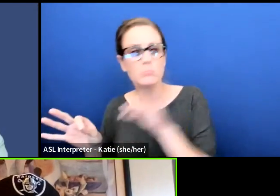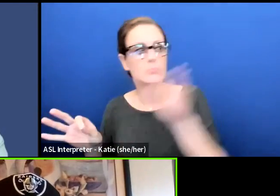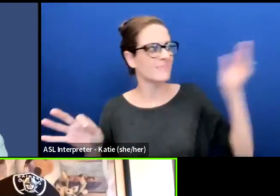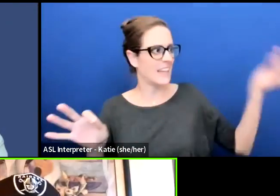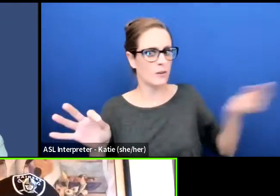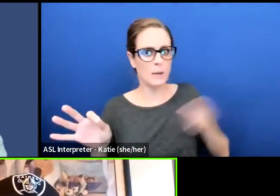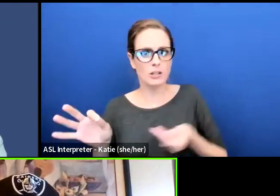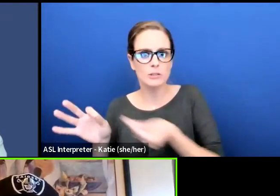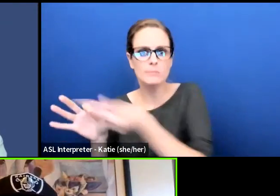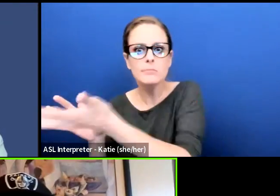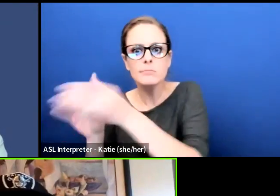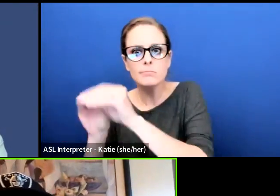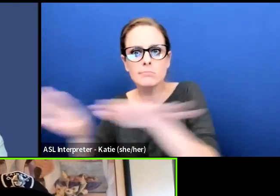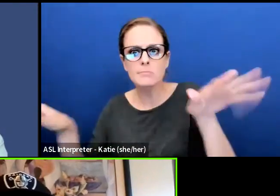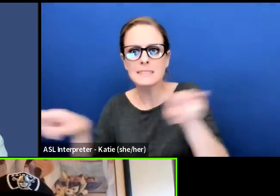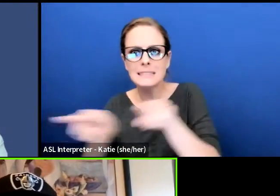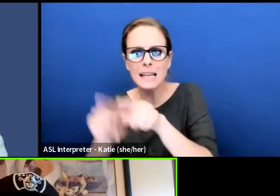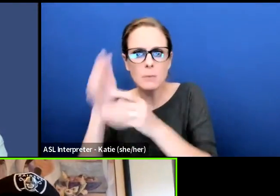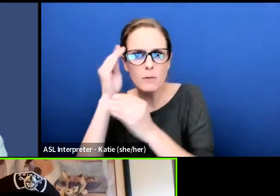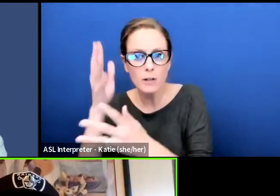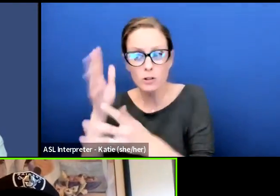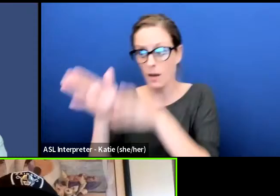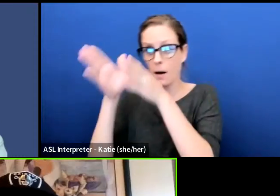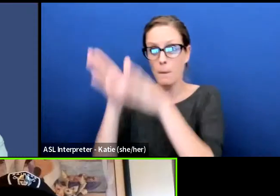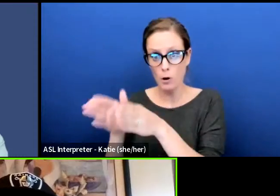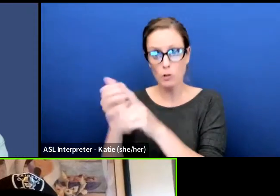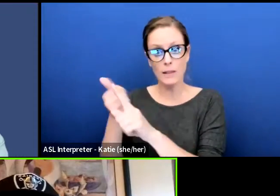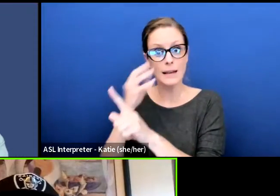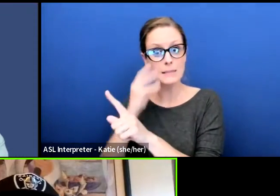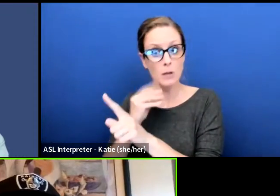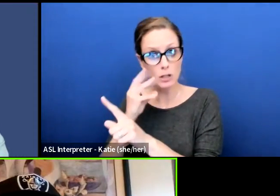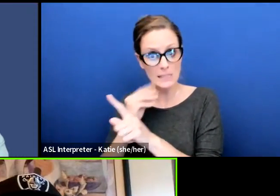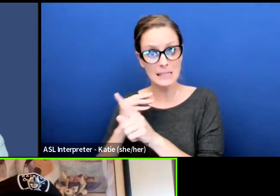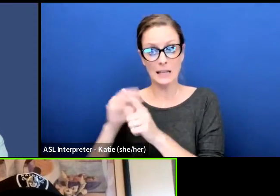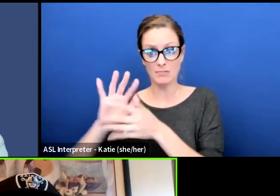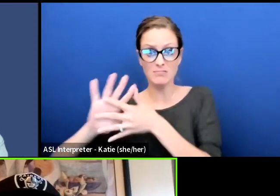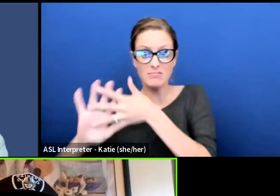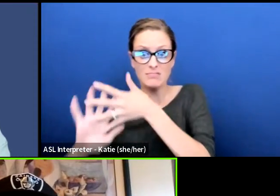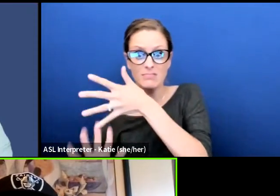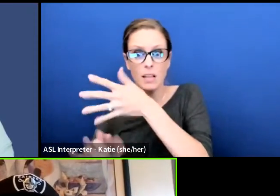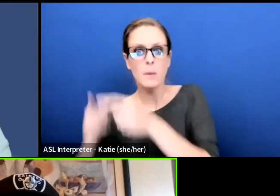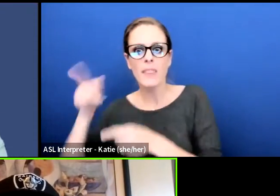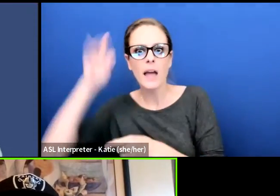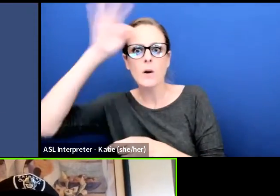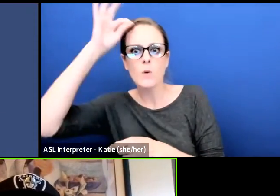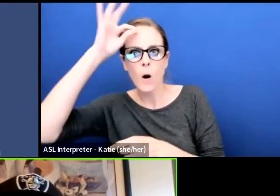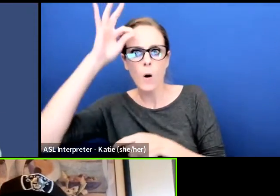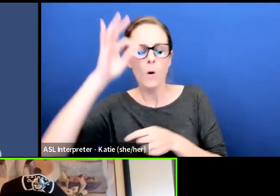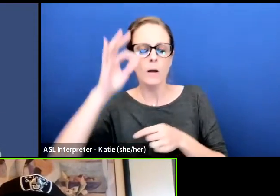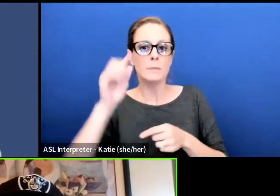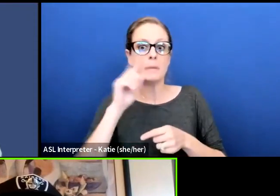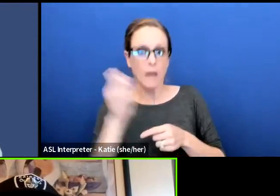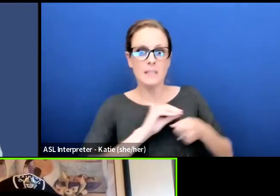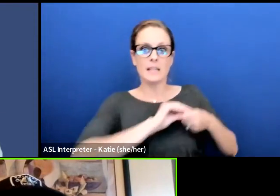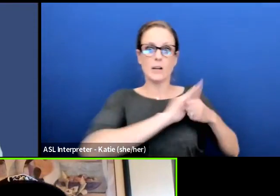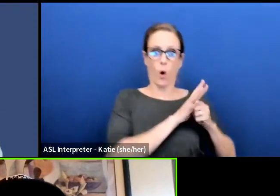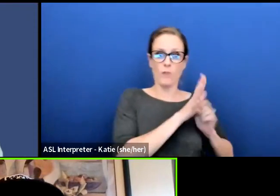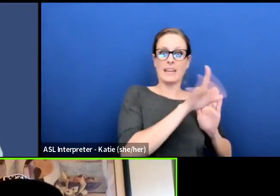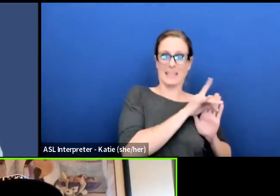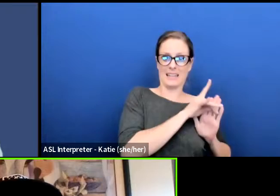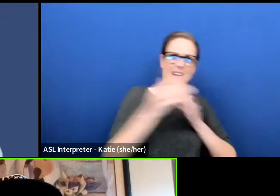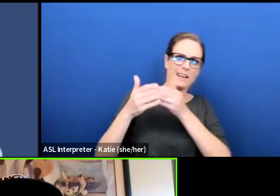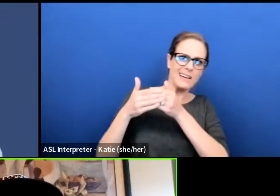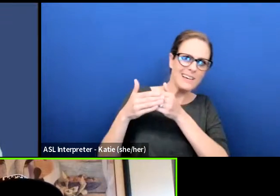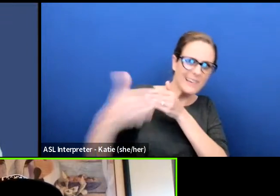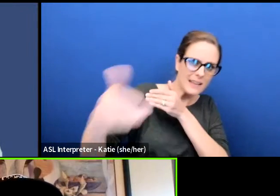be experiencing the symptoms and be unaware that it is a byproduct of COVID. And I think if we